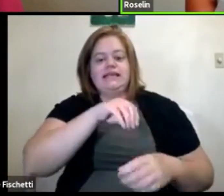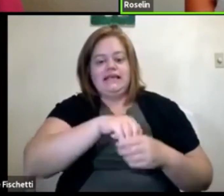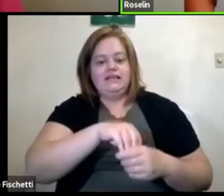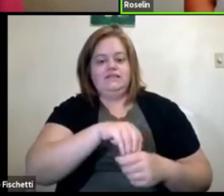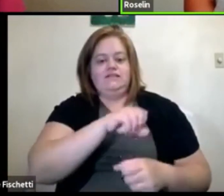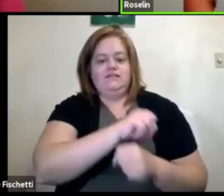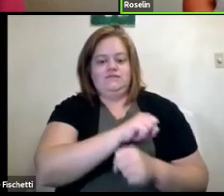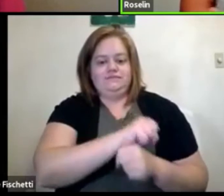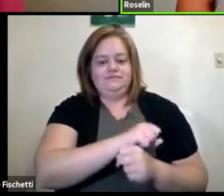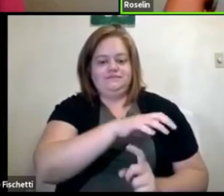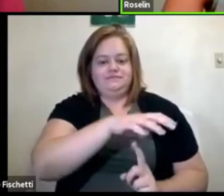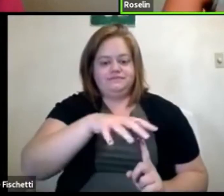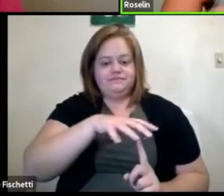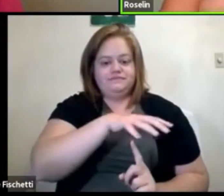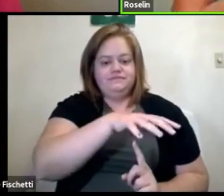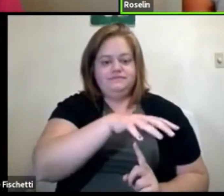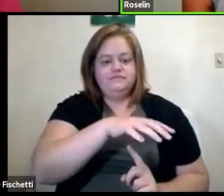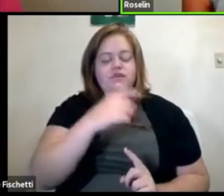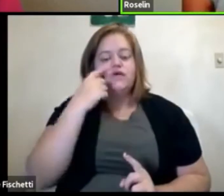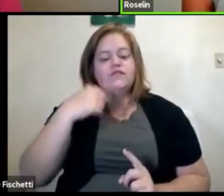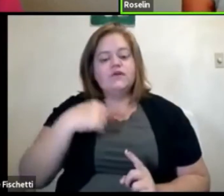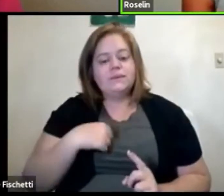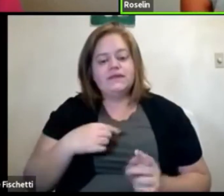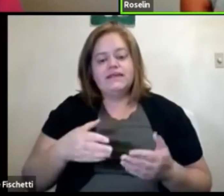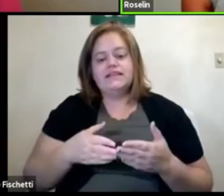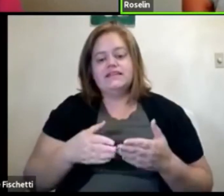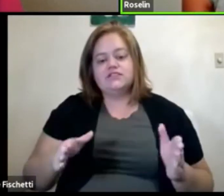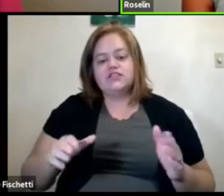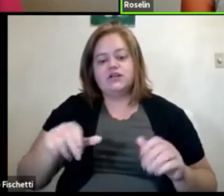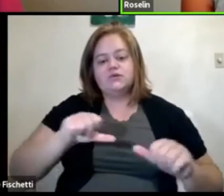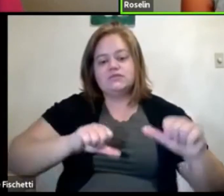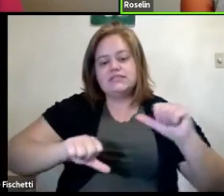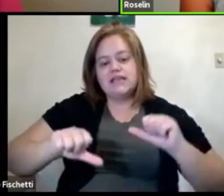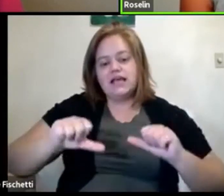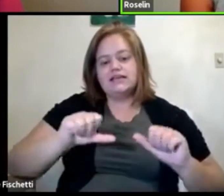of getting the general scientific